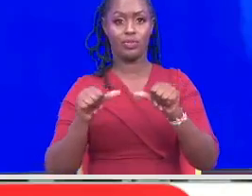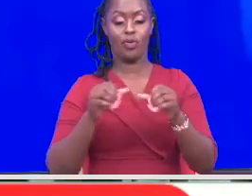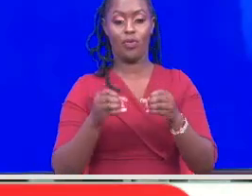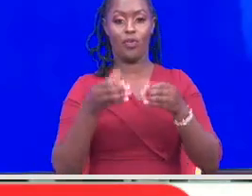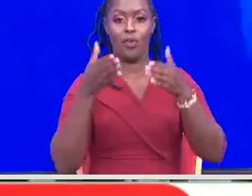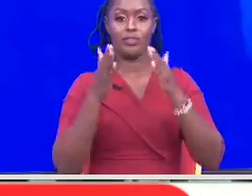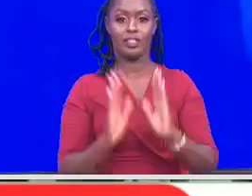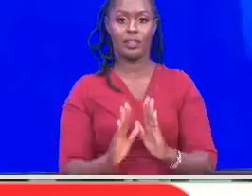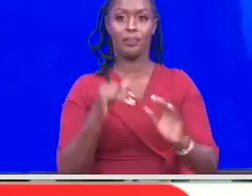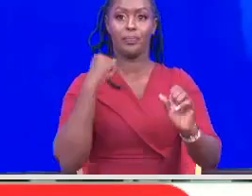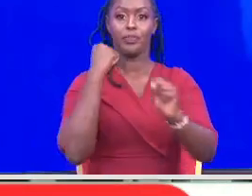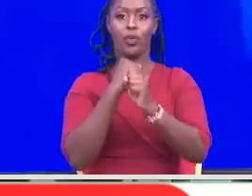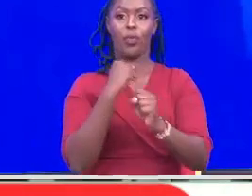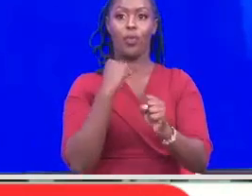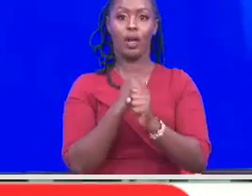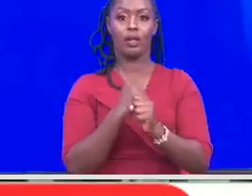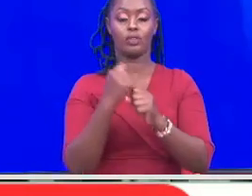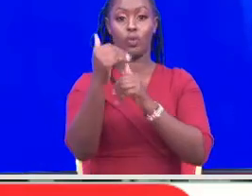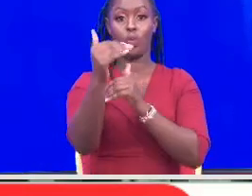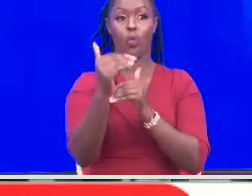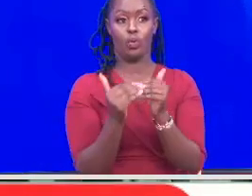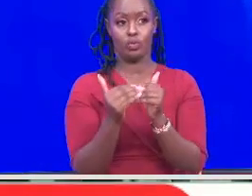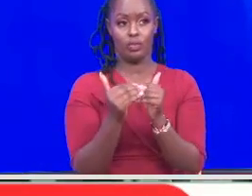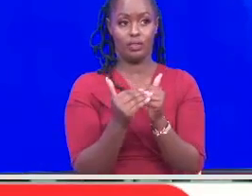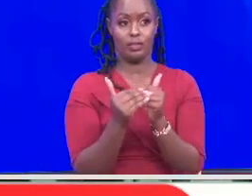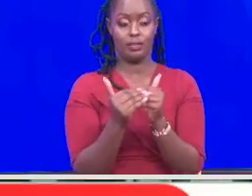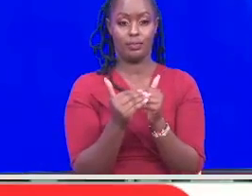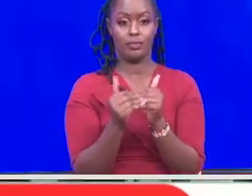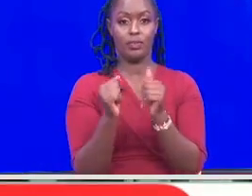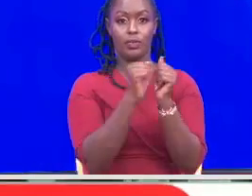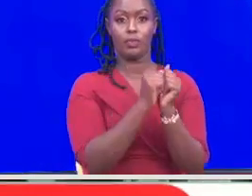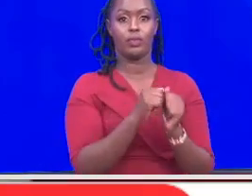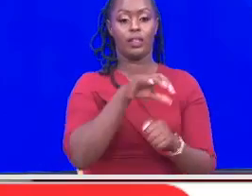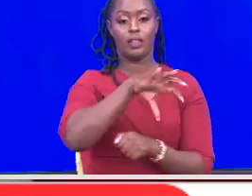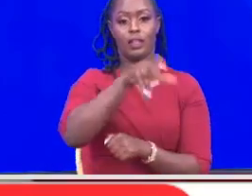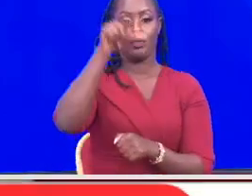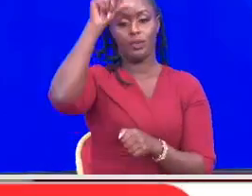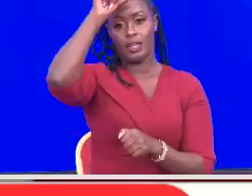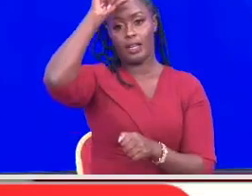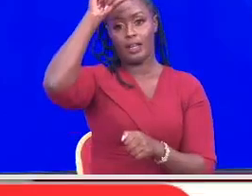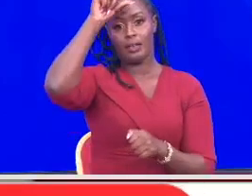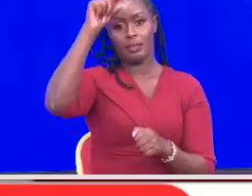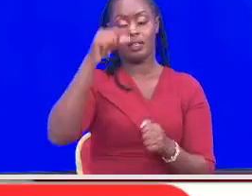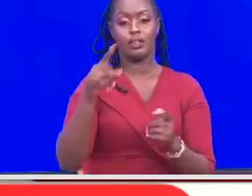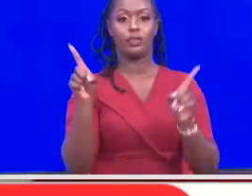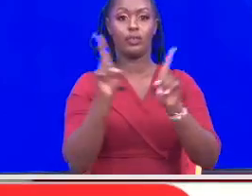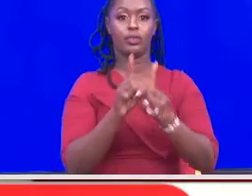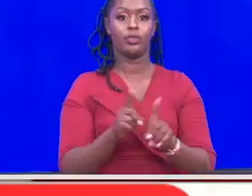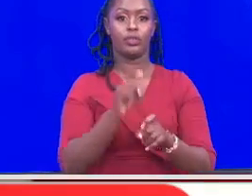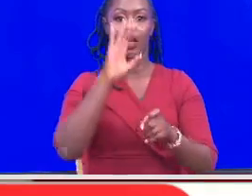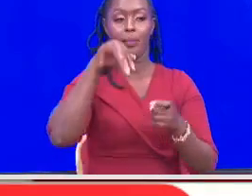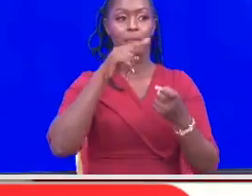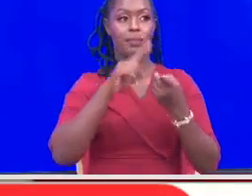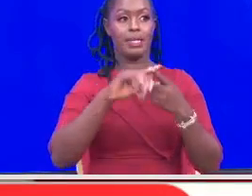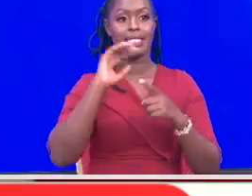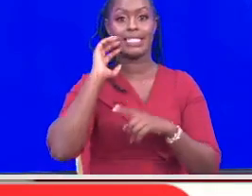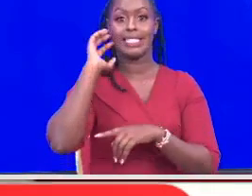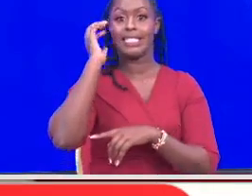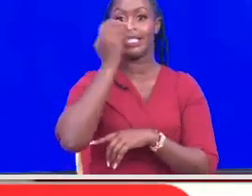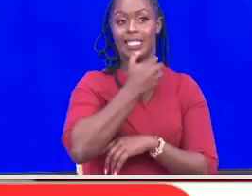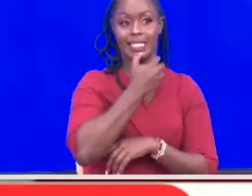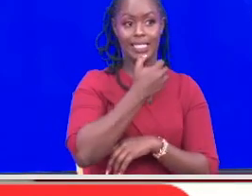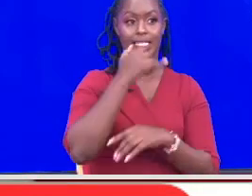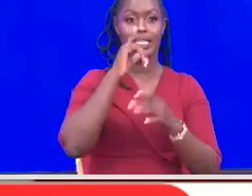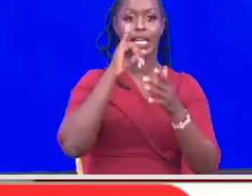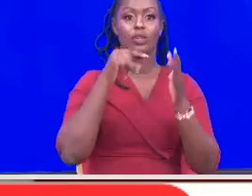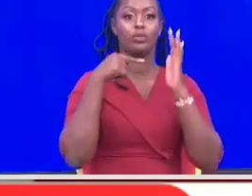officers work very closely with our county governors. The meeting convened by Deputy President Rigathi Gachagua, though